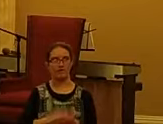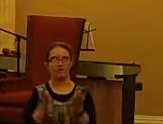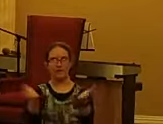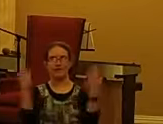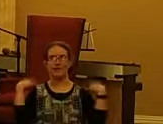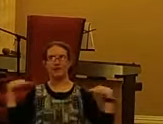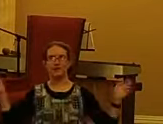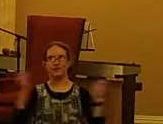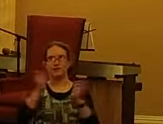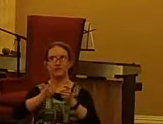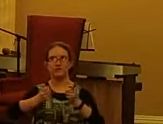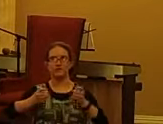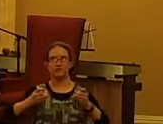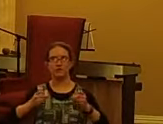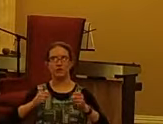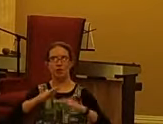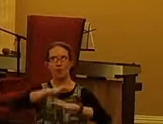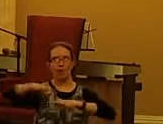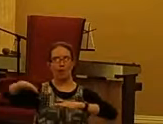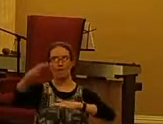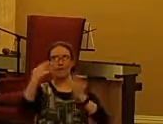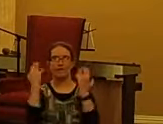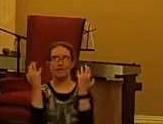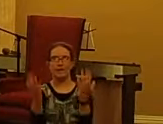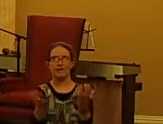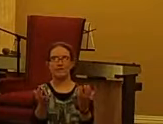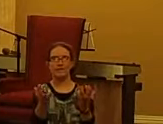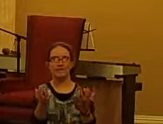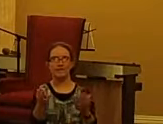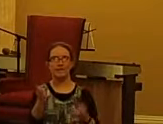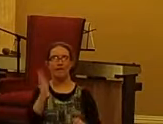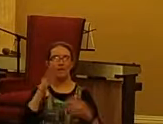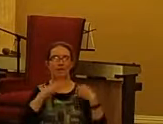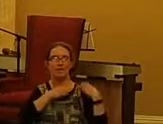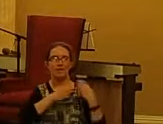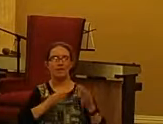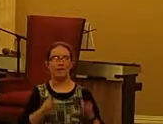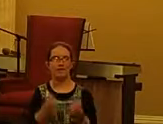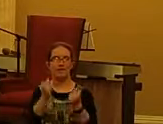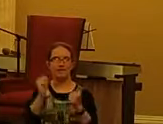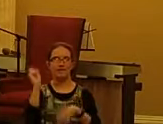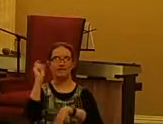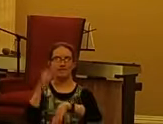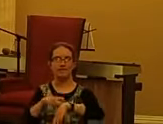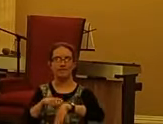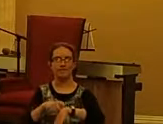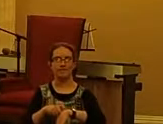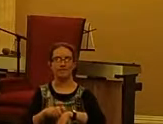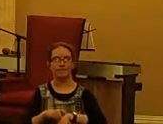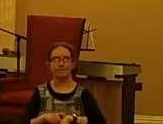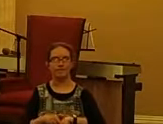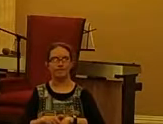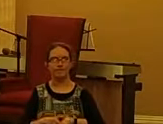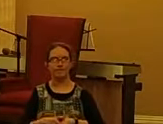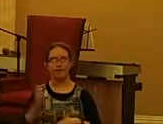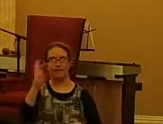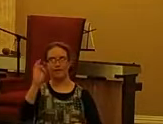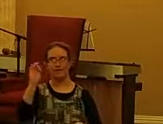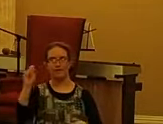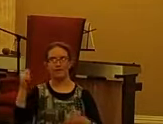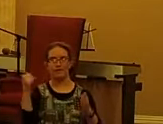his angels charge concerning thee, and in their hands they shall bear thee up, lest at any time thou dash thy foot against